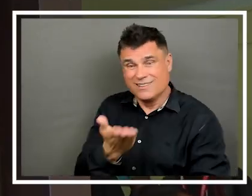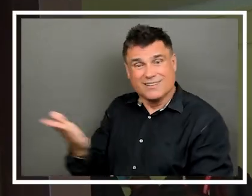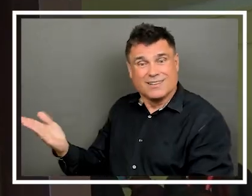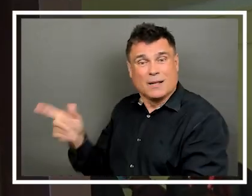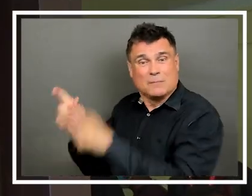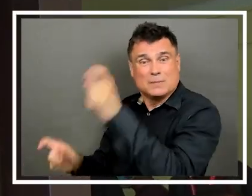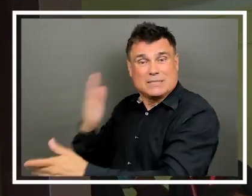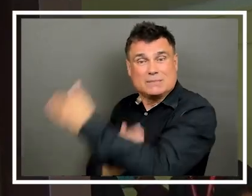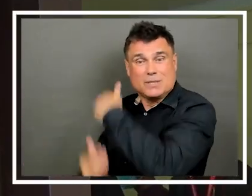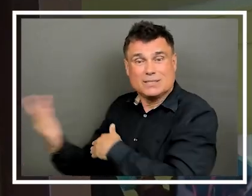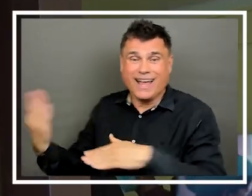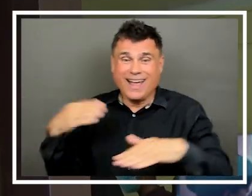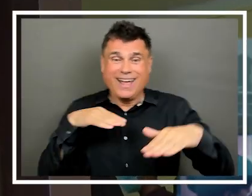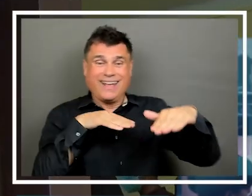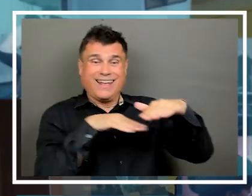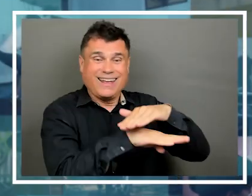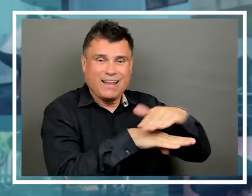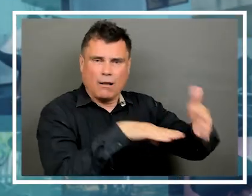disabilities have access.